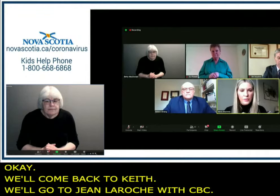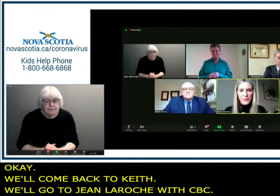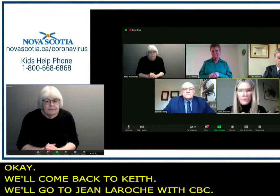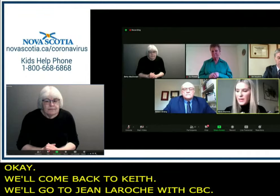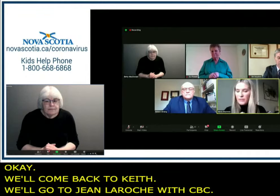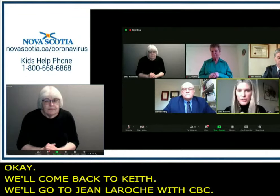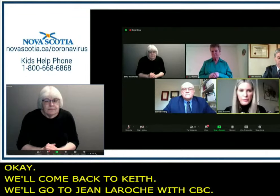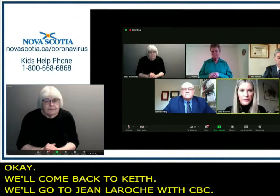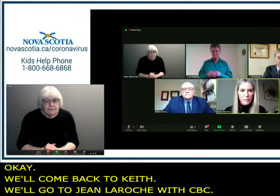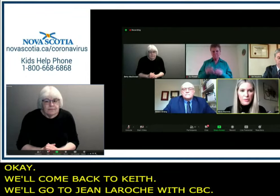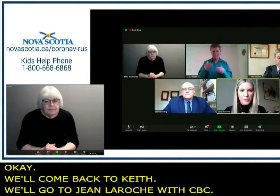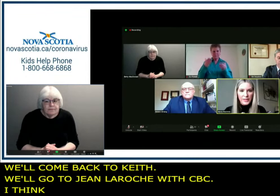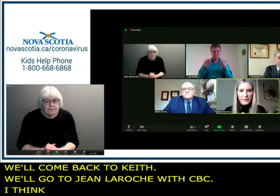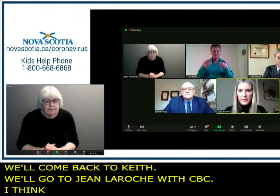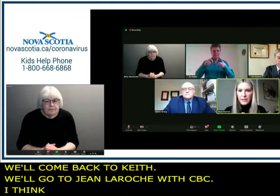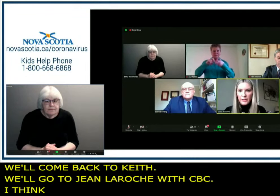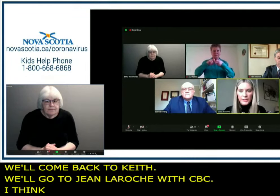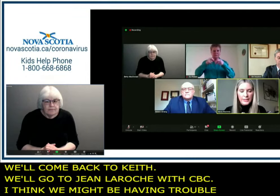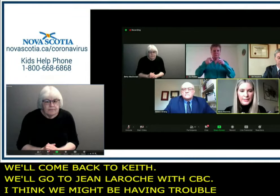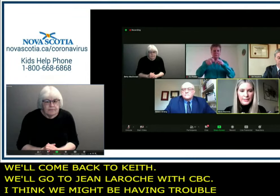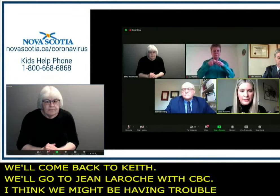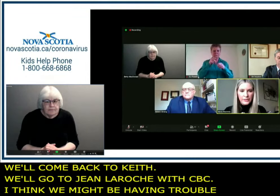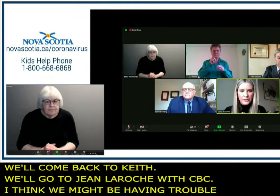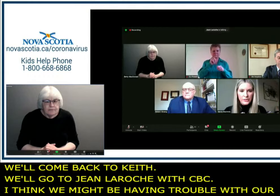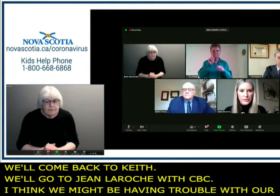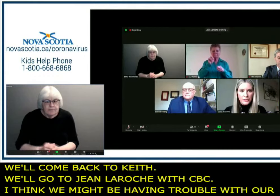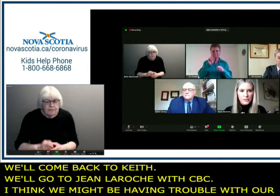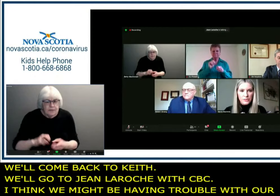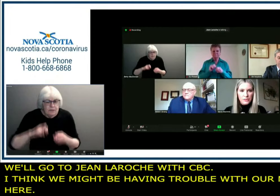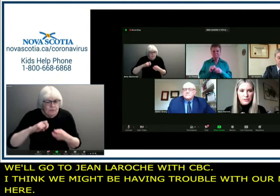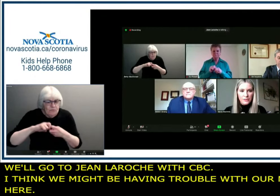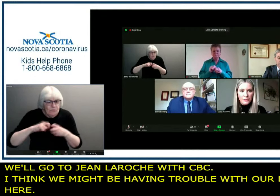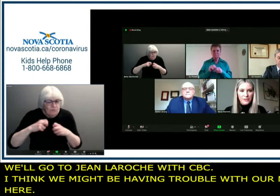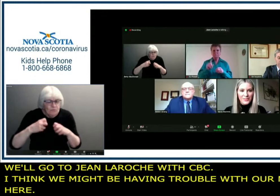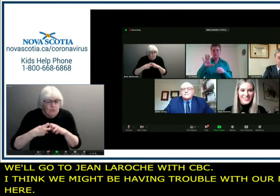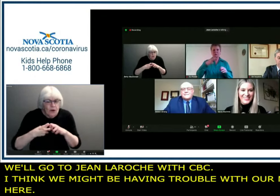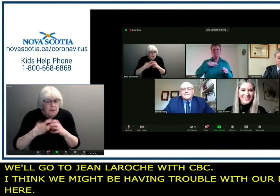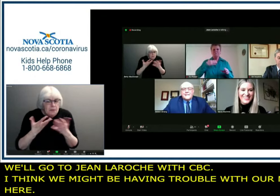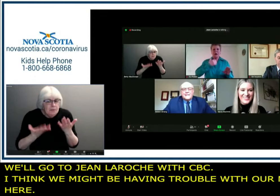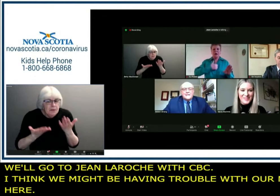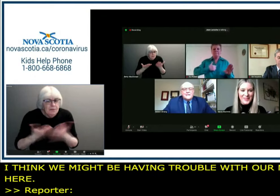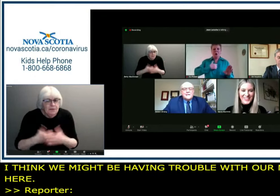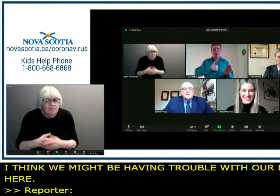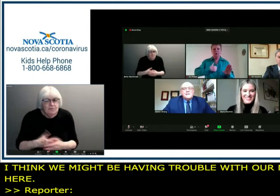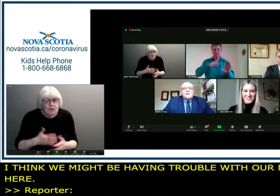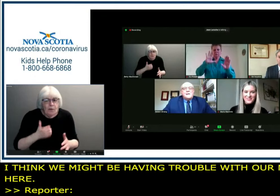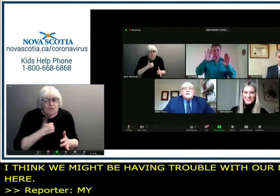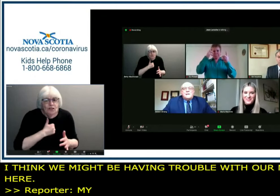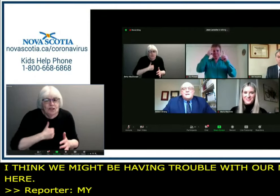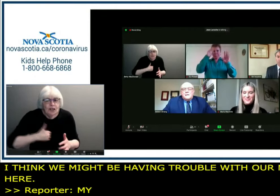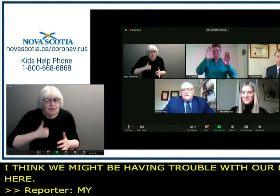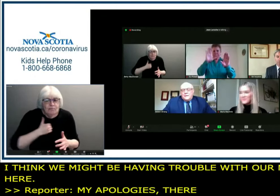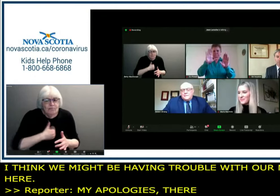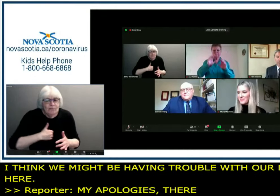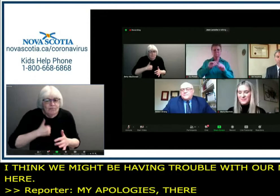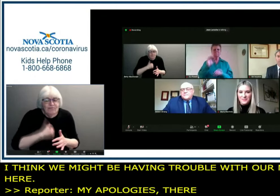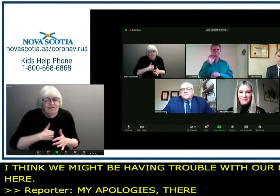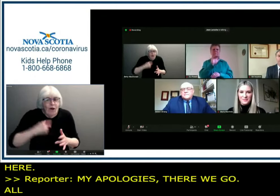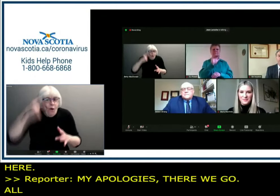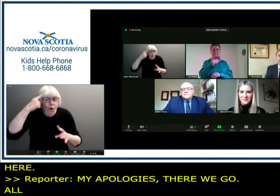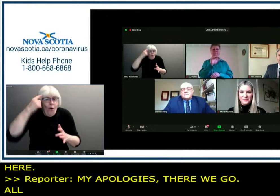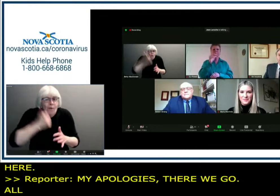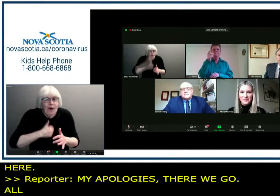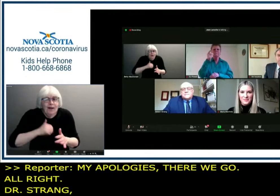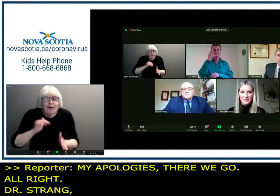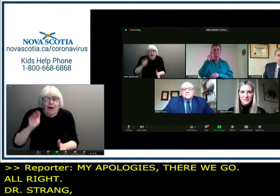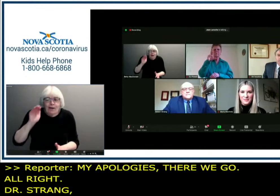I think we might be having trouble with our mute button here. My apologies. There we go. All right. Dr. Strang, I'm going to start where you